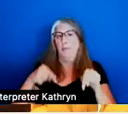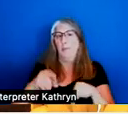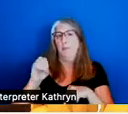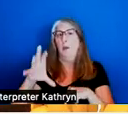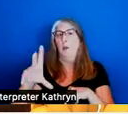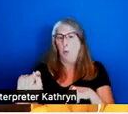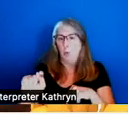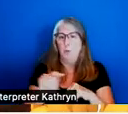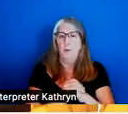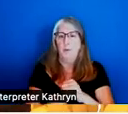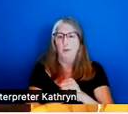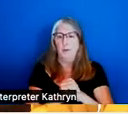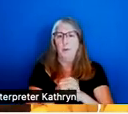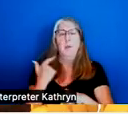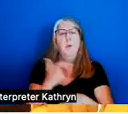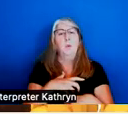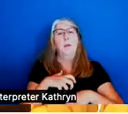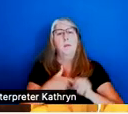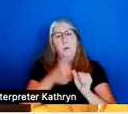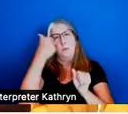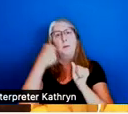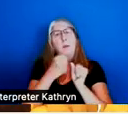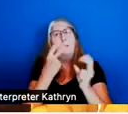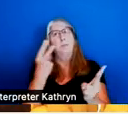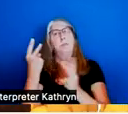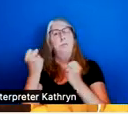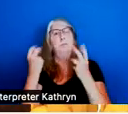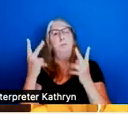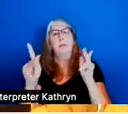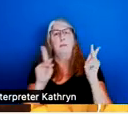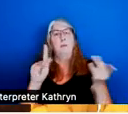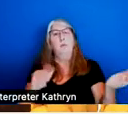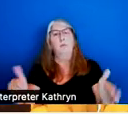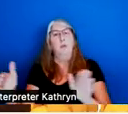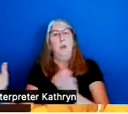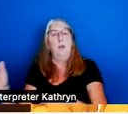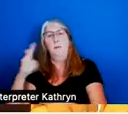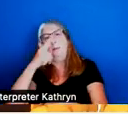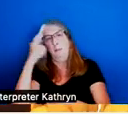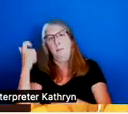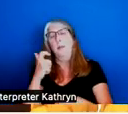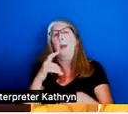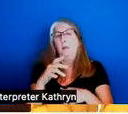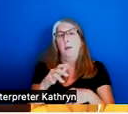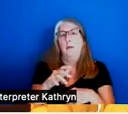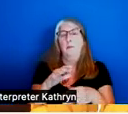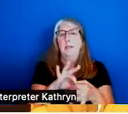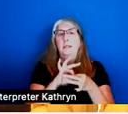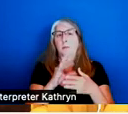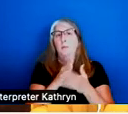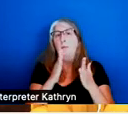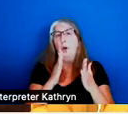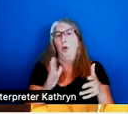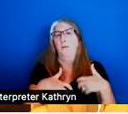October, we mourn and remember the many lives that have been lost as a result of intimate partner violence.